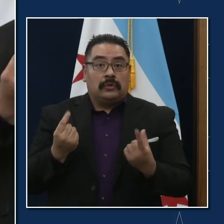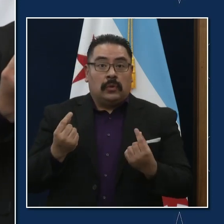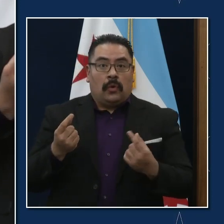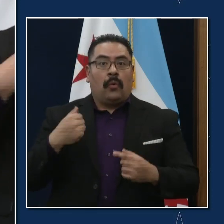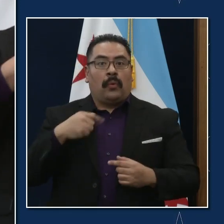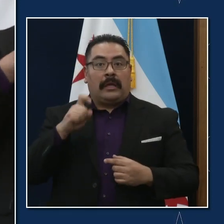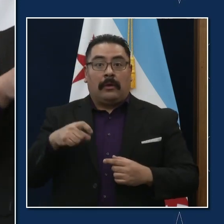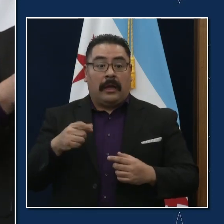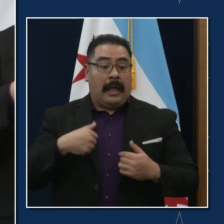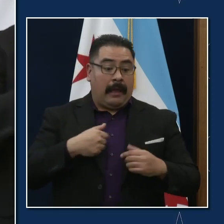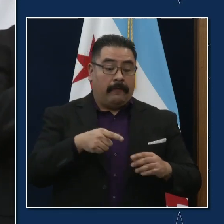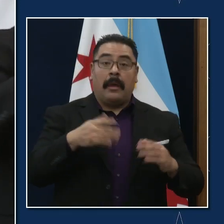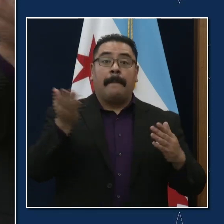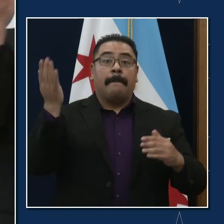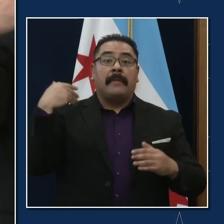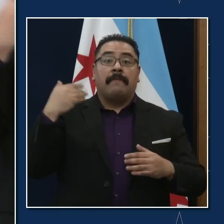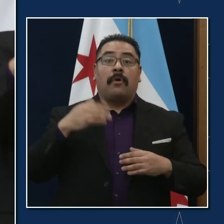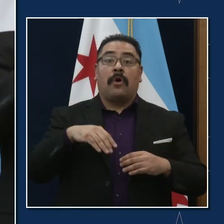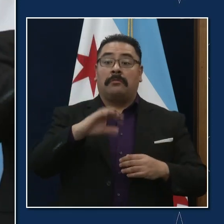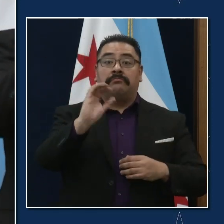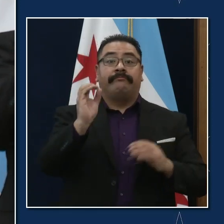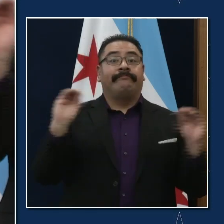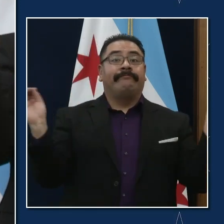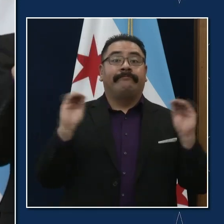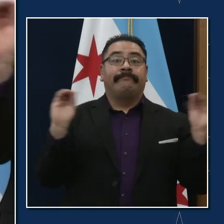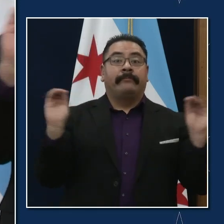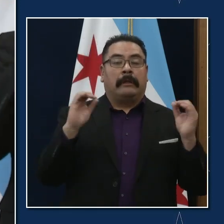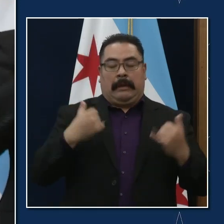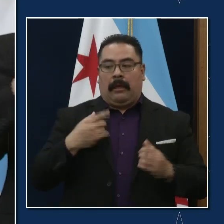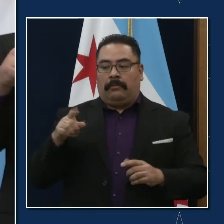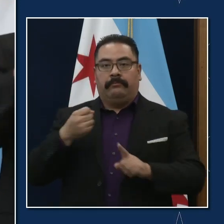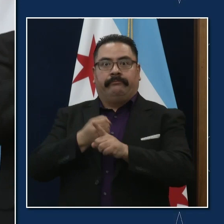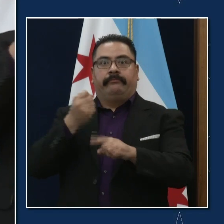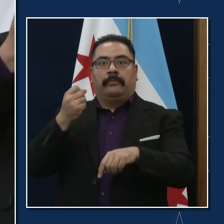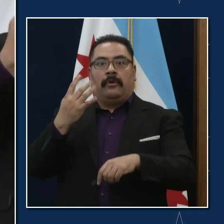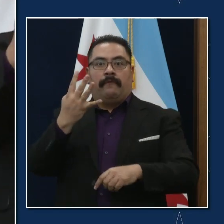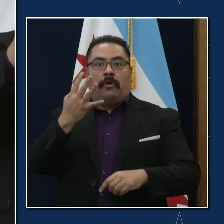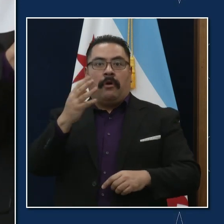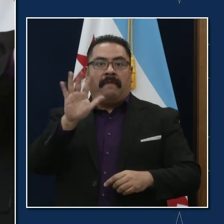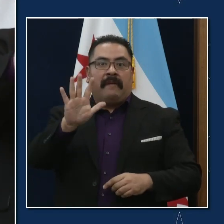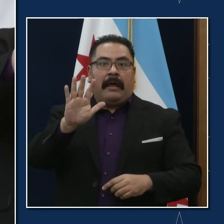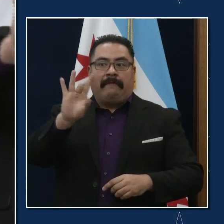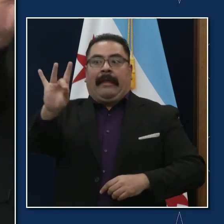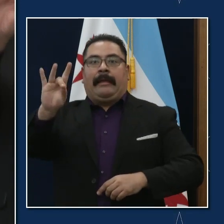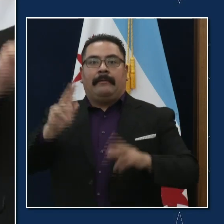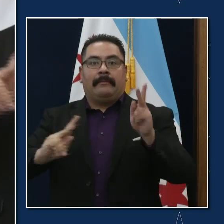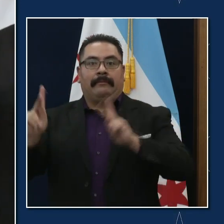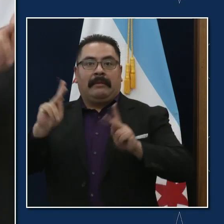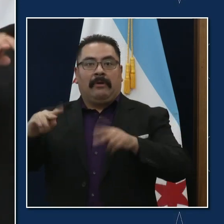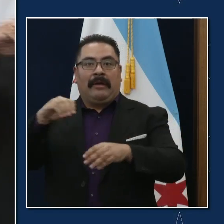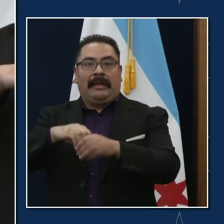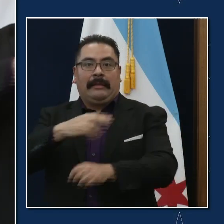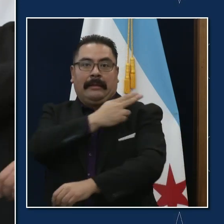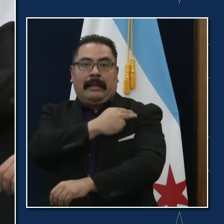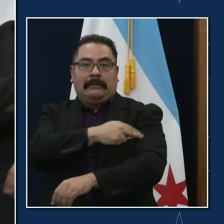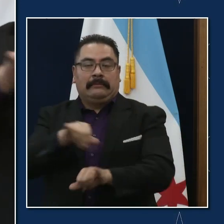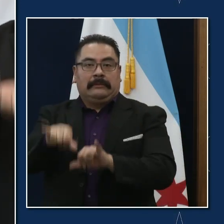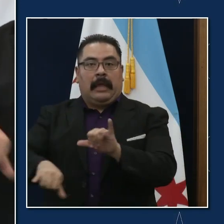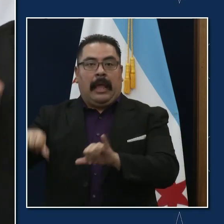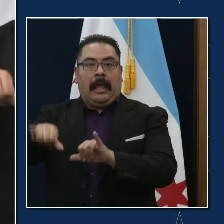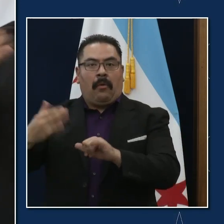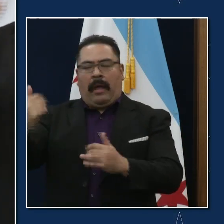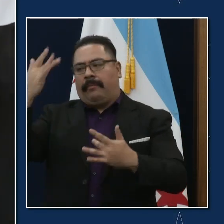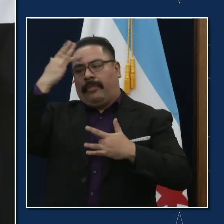we have gone from 0 patients in-house to about 4, 5, 8, up to 8 patients in-house presently.